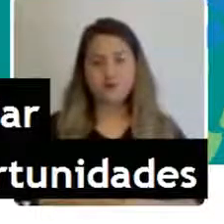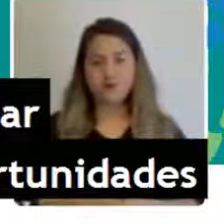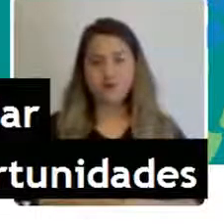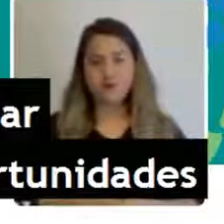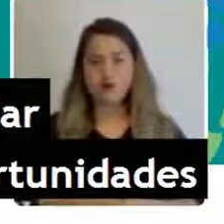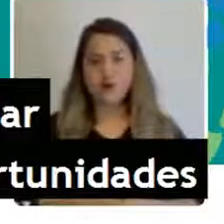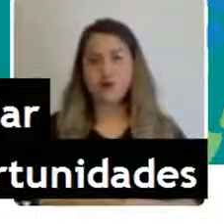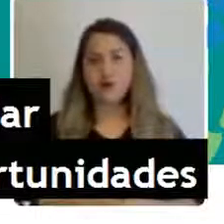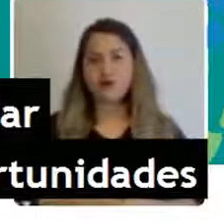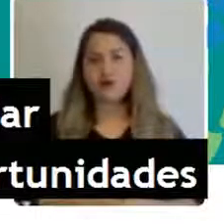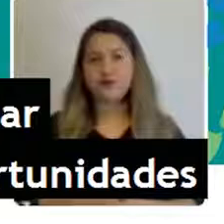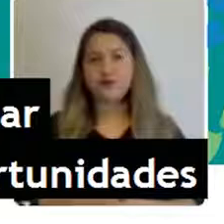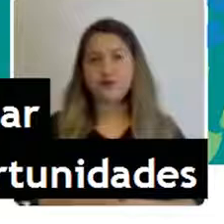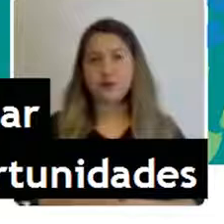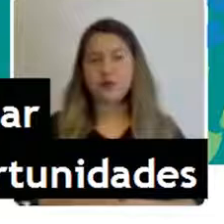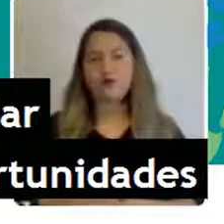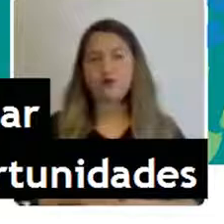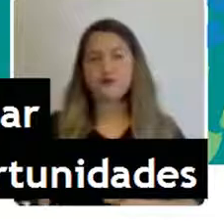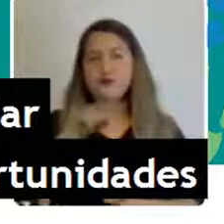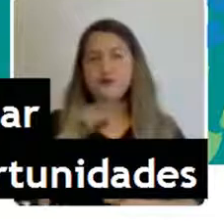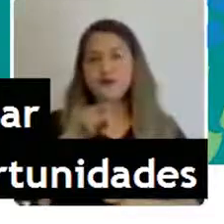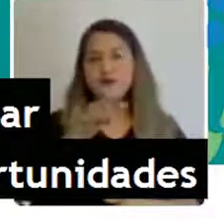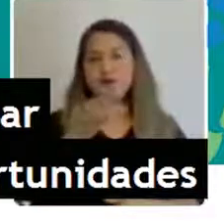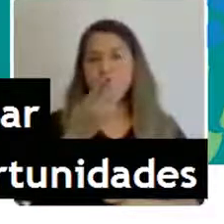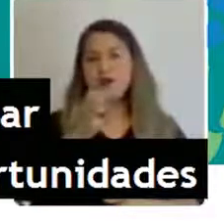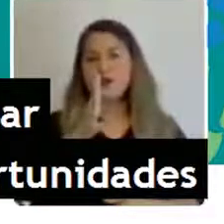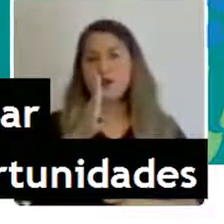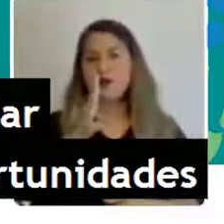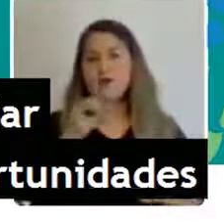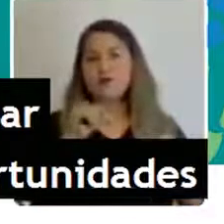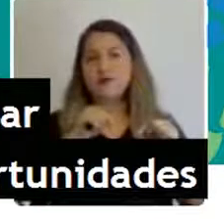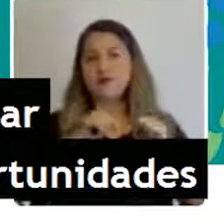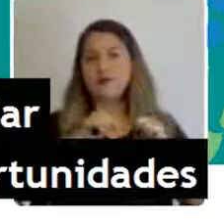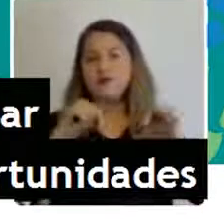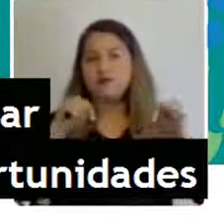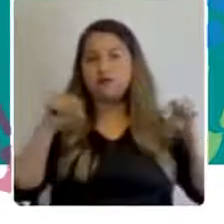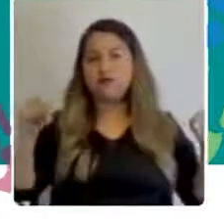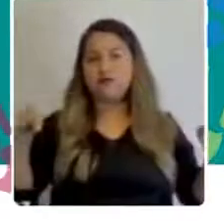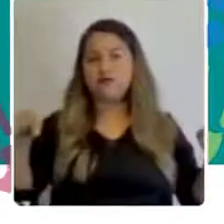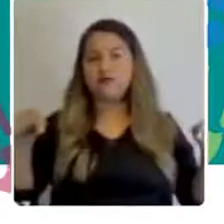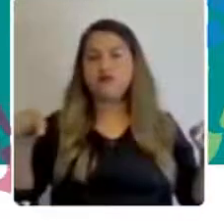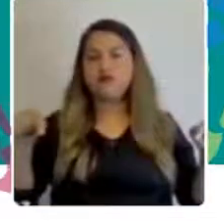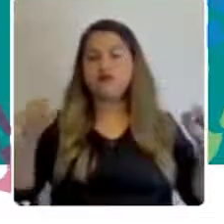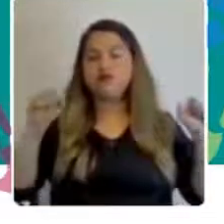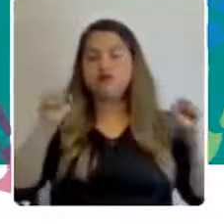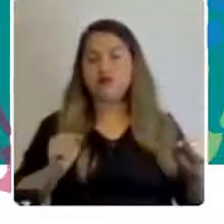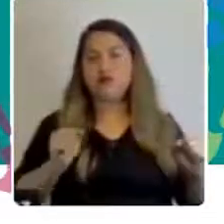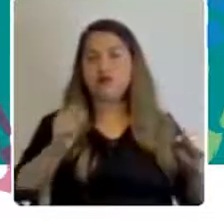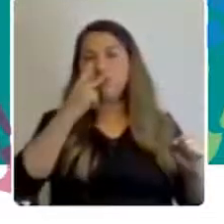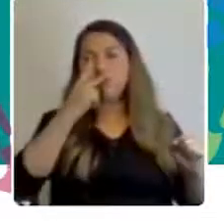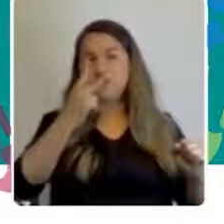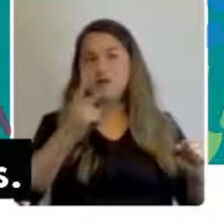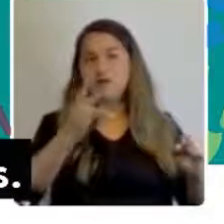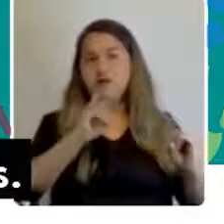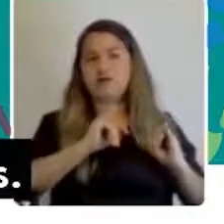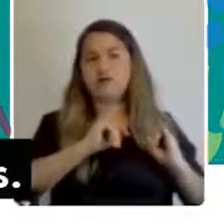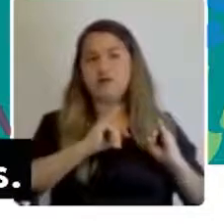but we're really trying to expand the regional wide awareness of the issues, opportunities, and challenges of rare